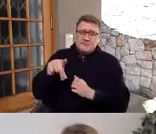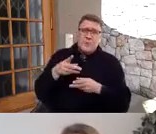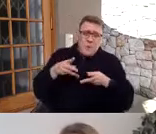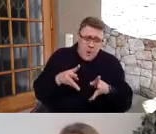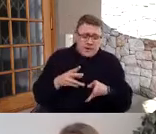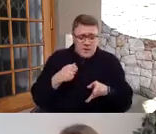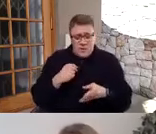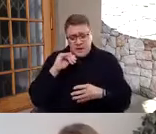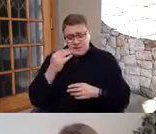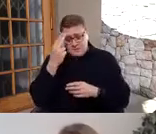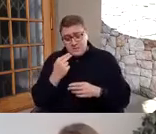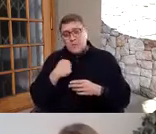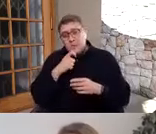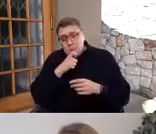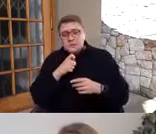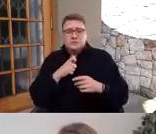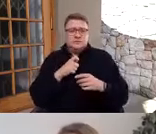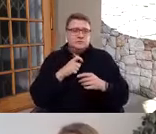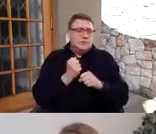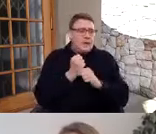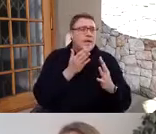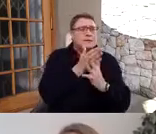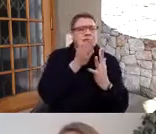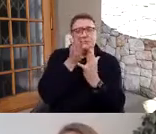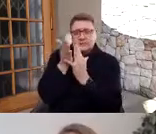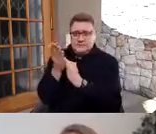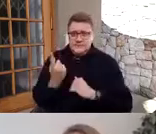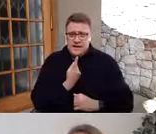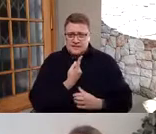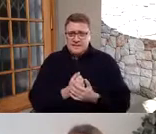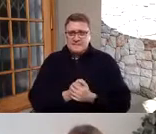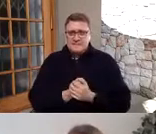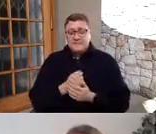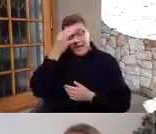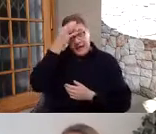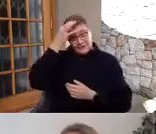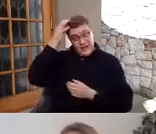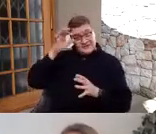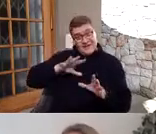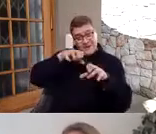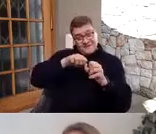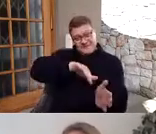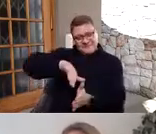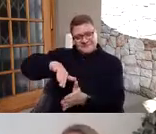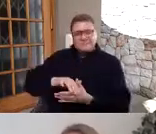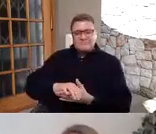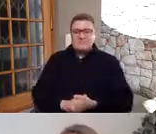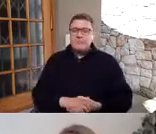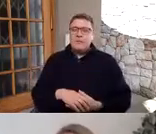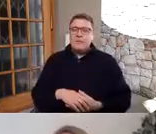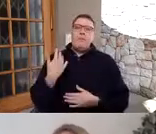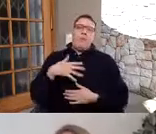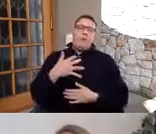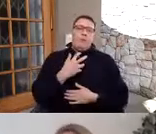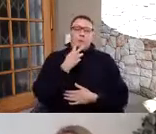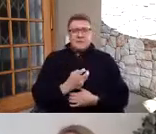use to make things accessible to us. That's awesome, and it's really great to see how, I mean, each of you are different.